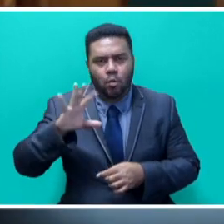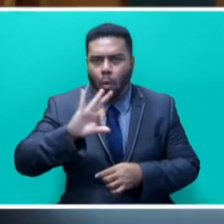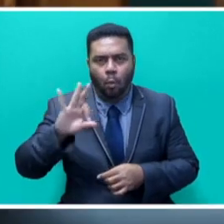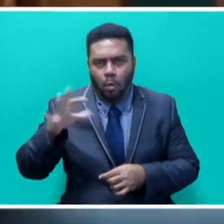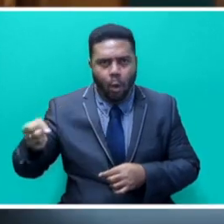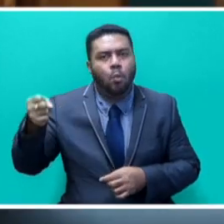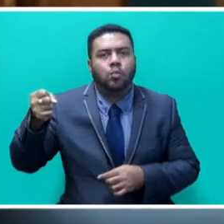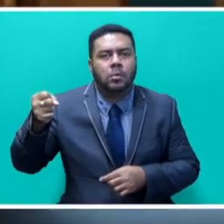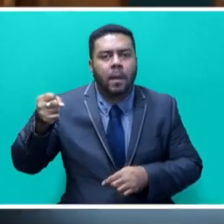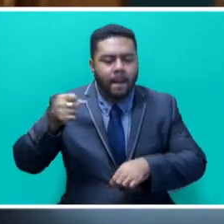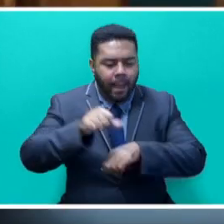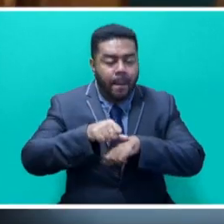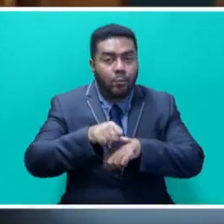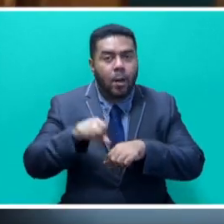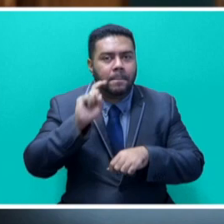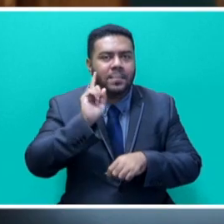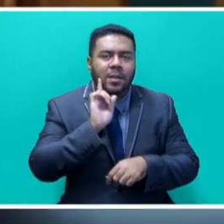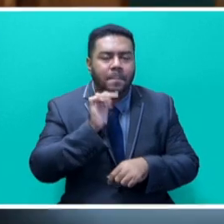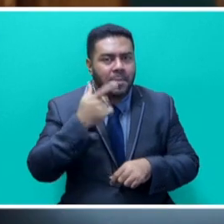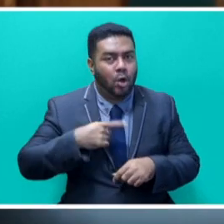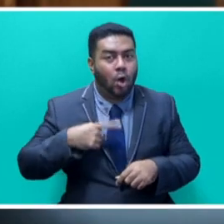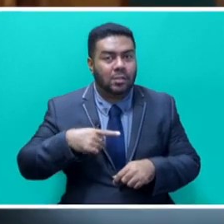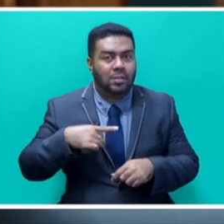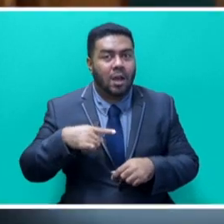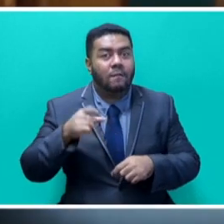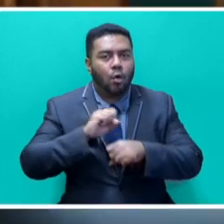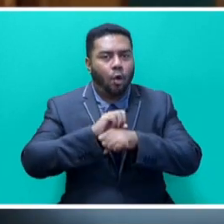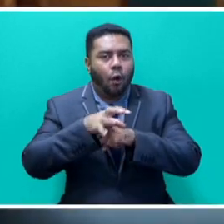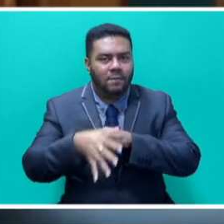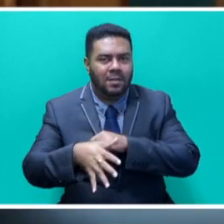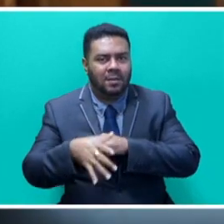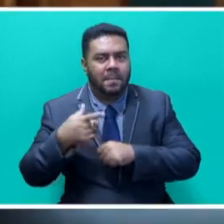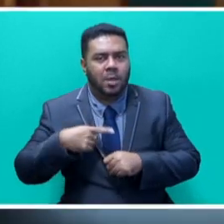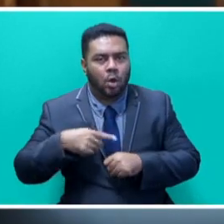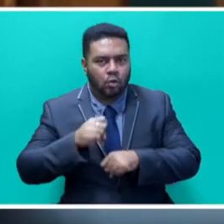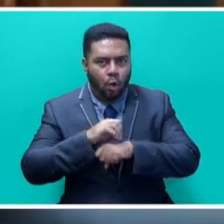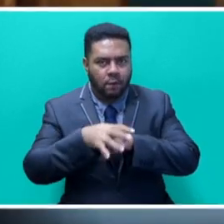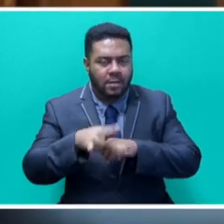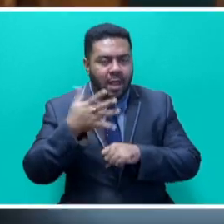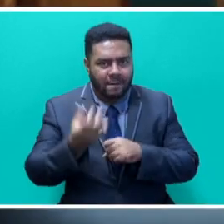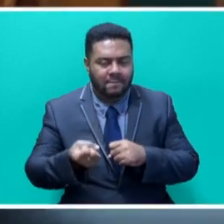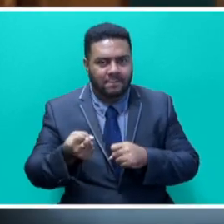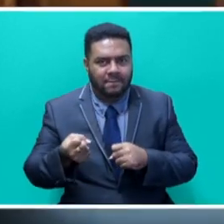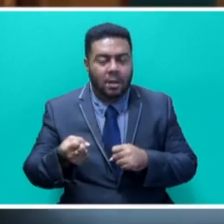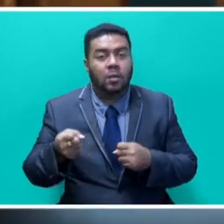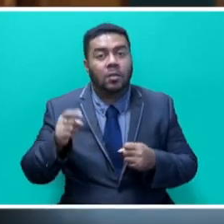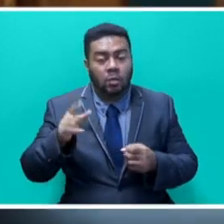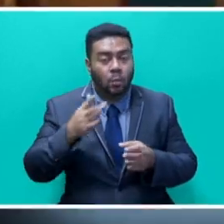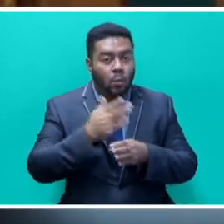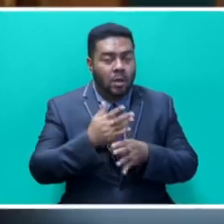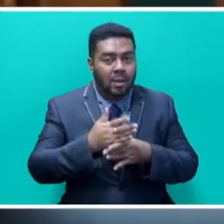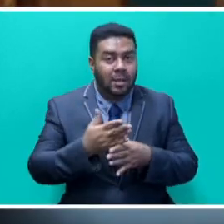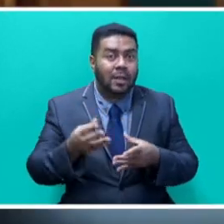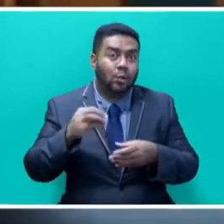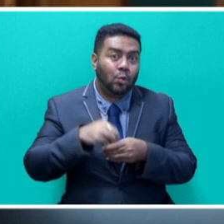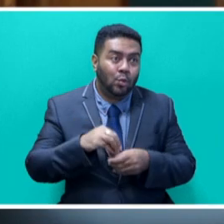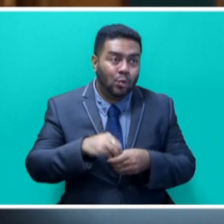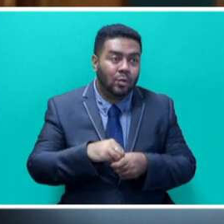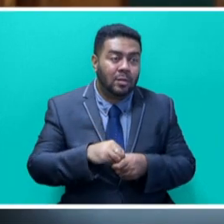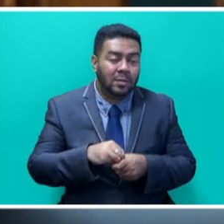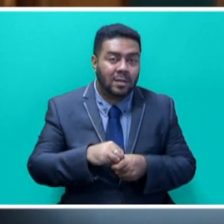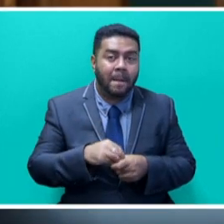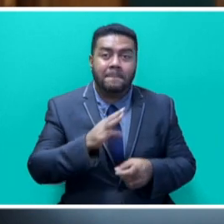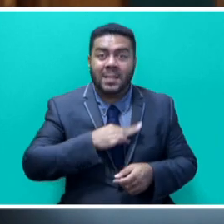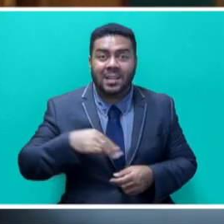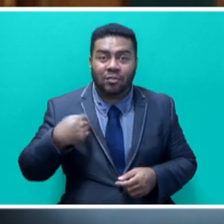and recommence work on Honolulu if the conditions allow. This work also includes the enhancement of the